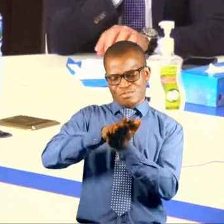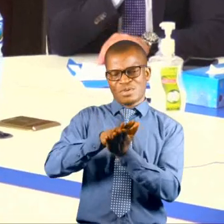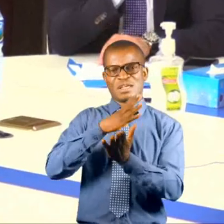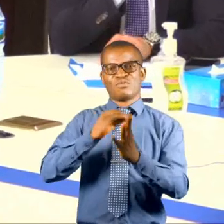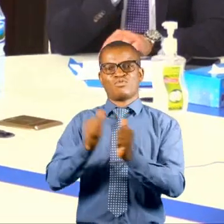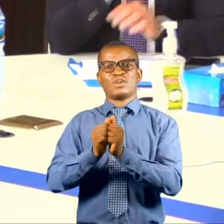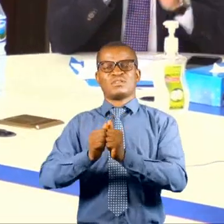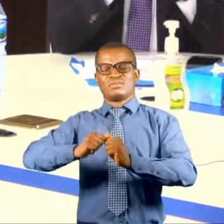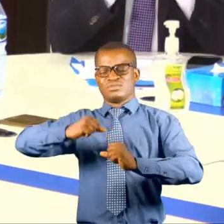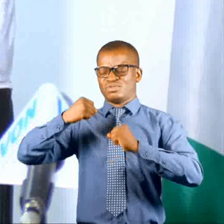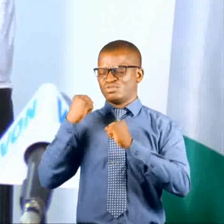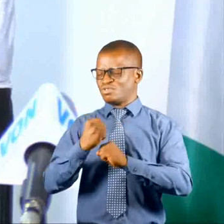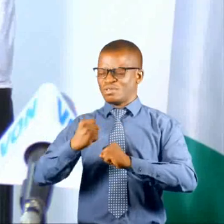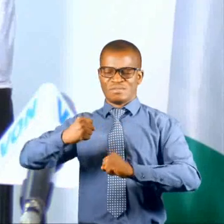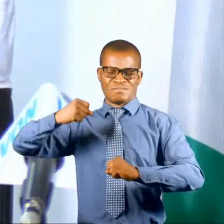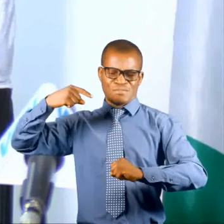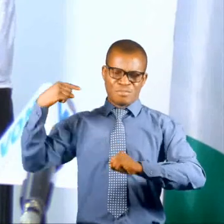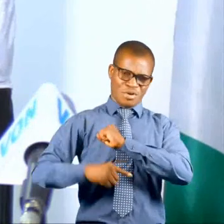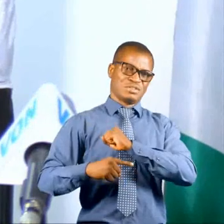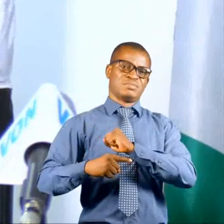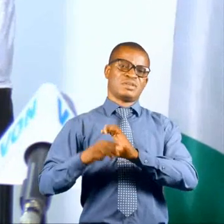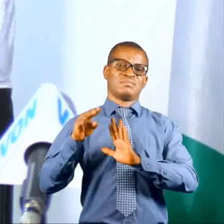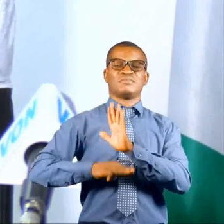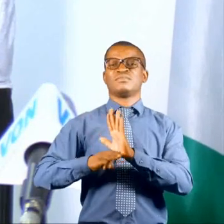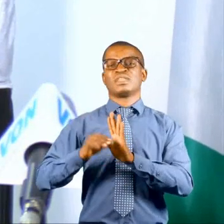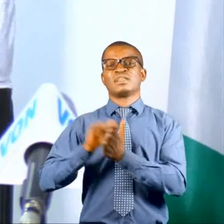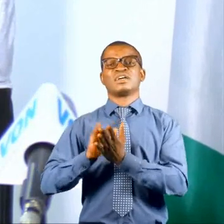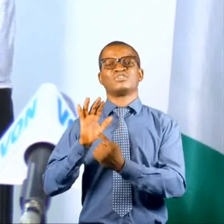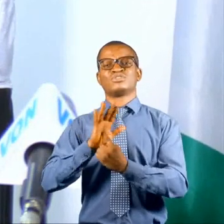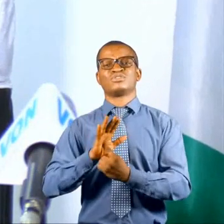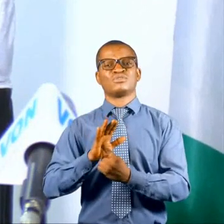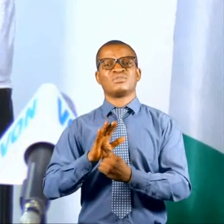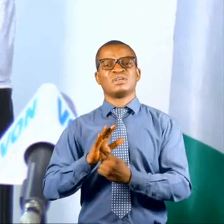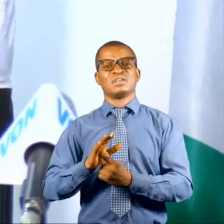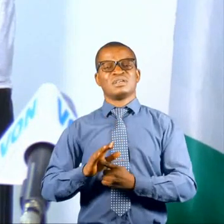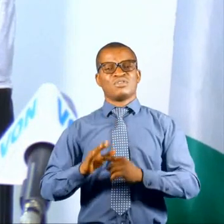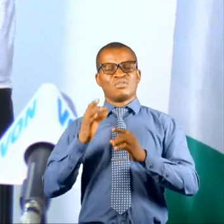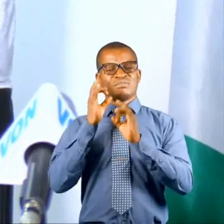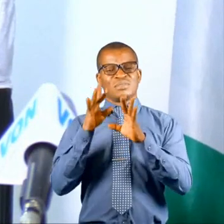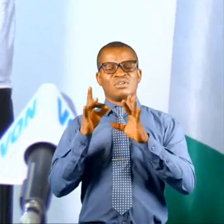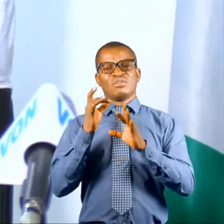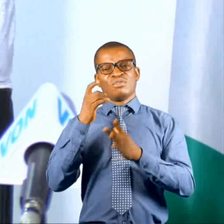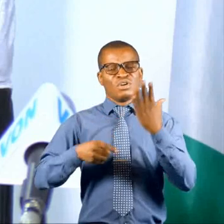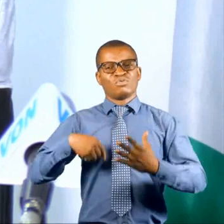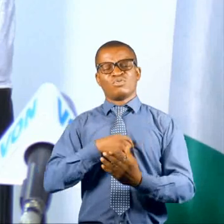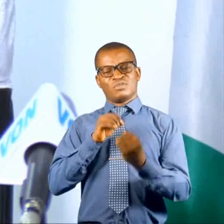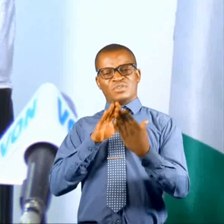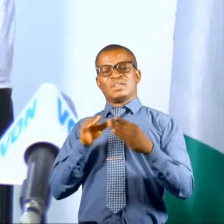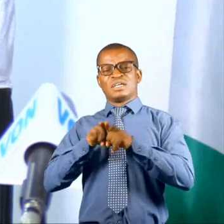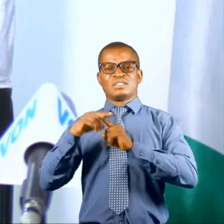stiffer penalties. What these trends show is the enormity of what we face as a people and as a